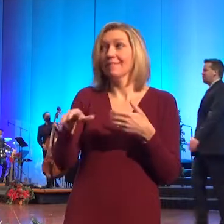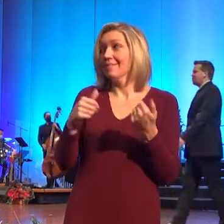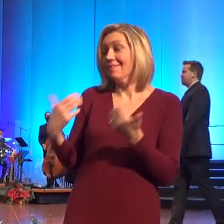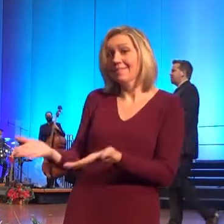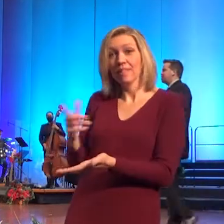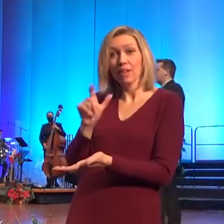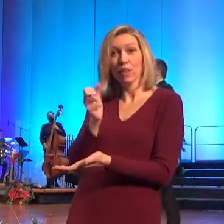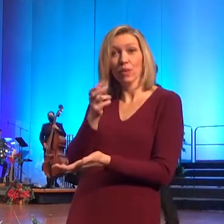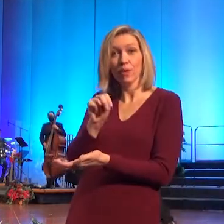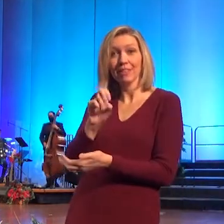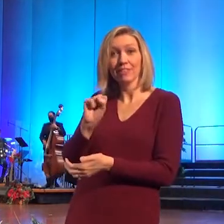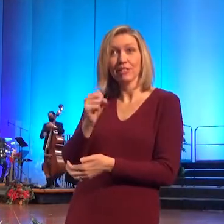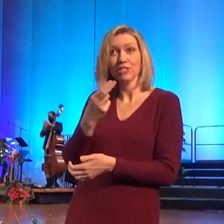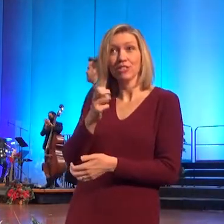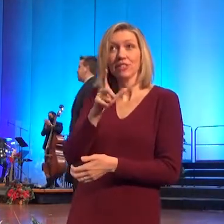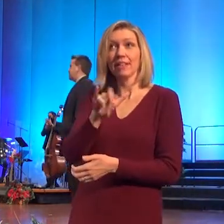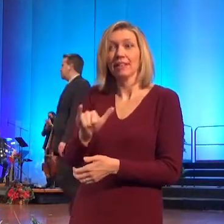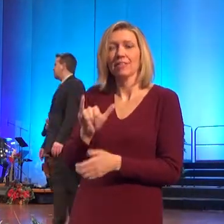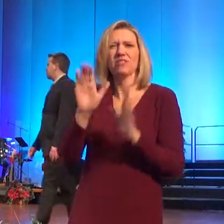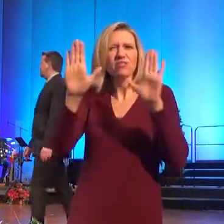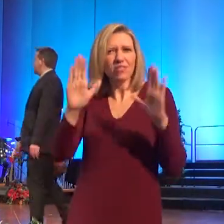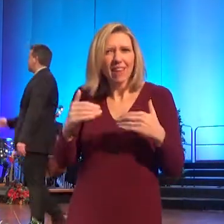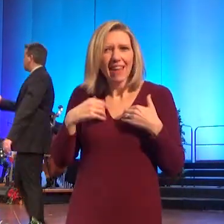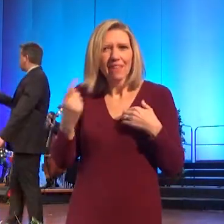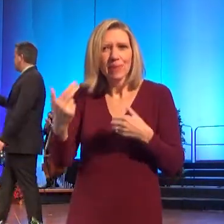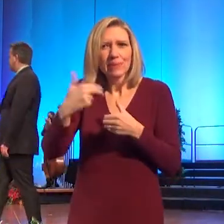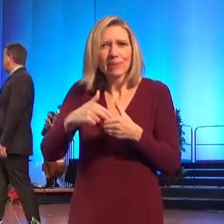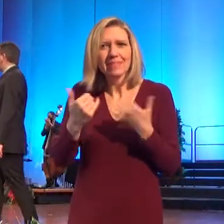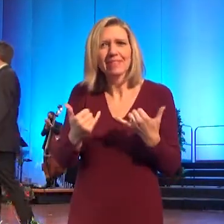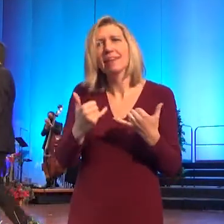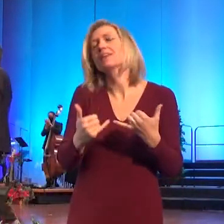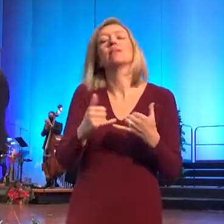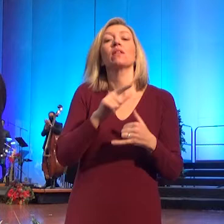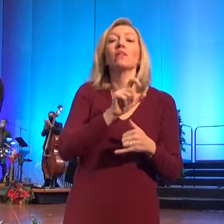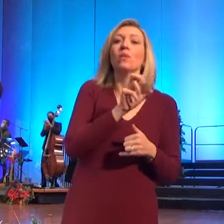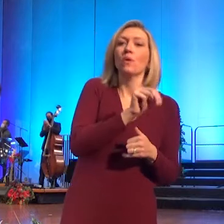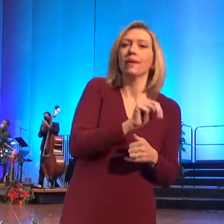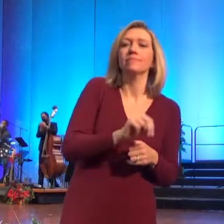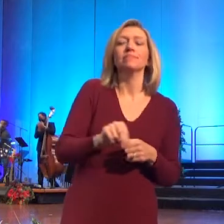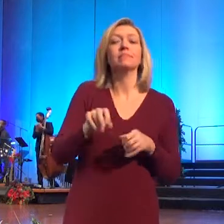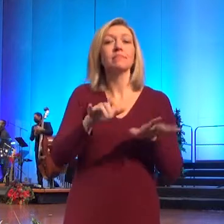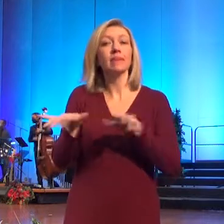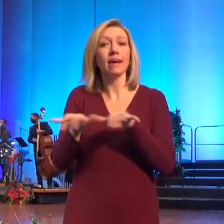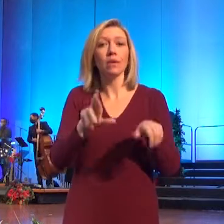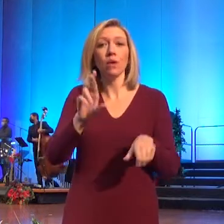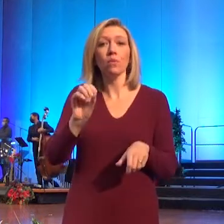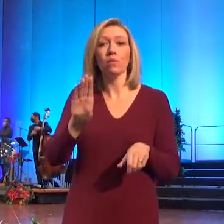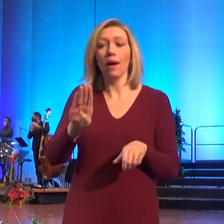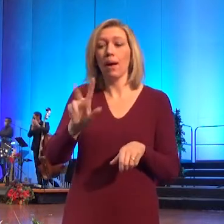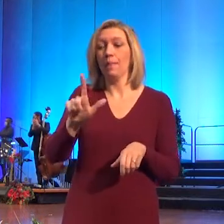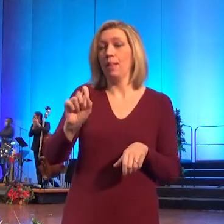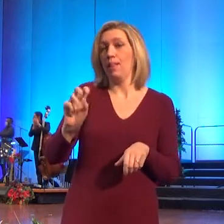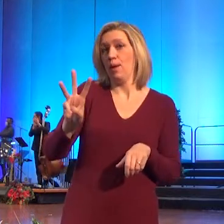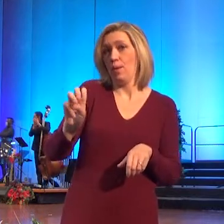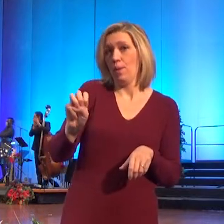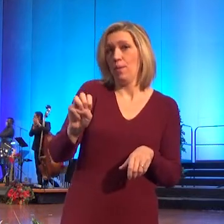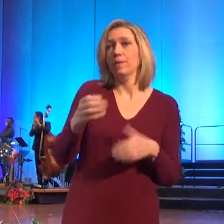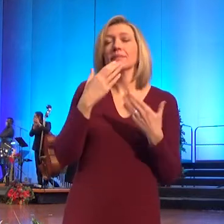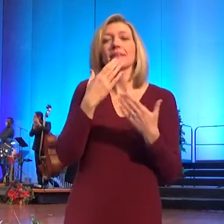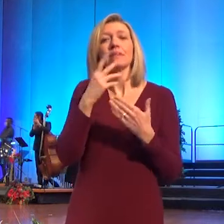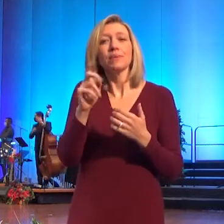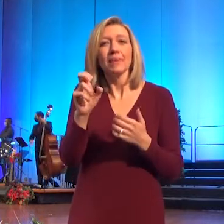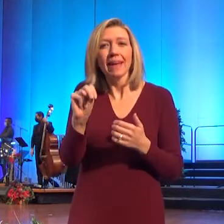Lauren Sheely, everyone. So great to have you with us today, Lauren. Mr. Rob Lowe on piano. Thank you,